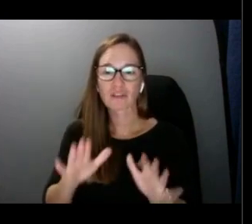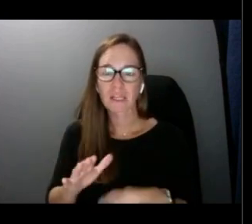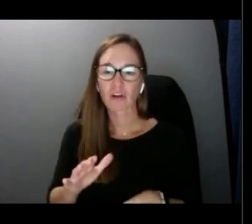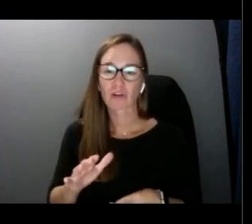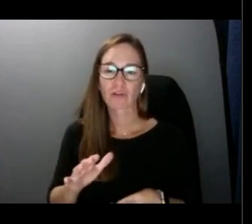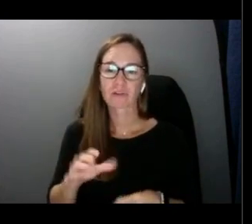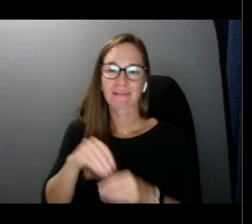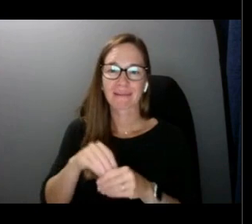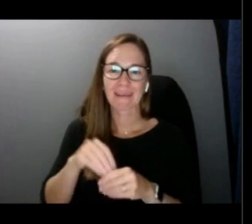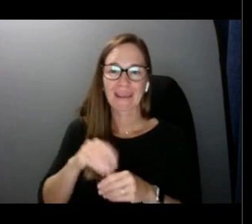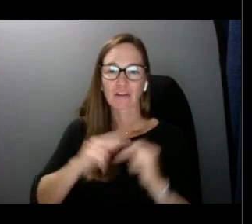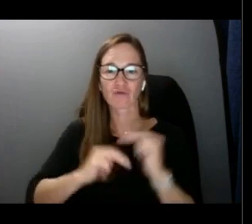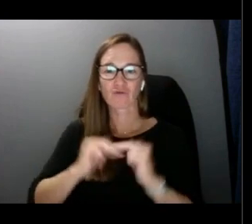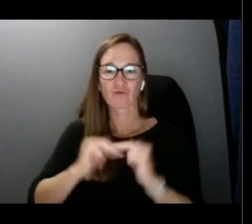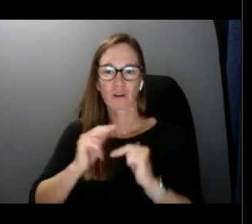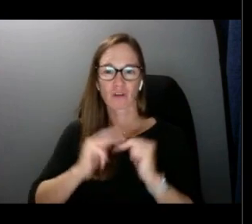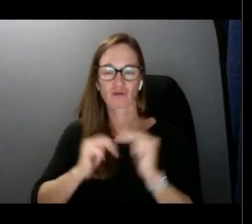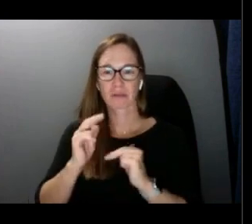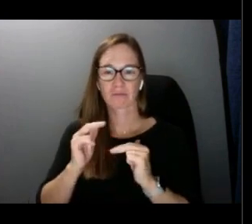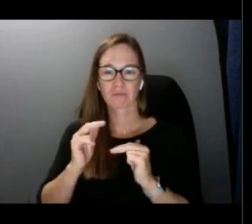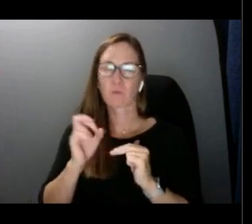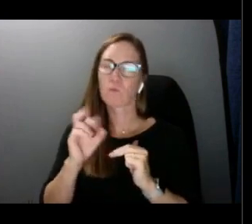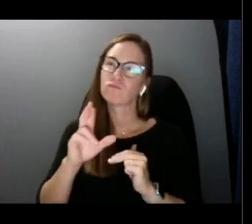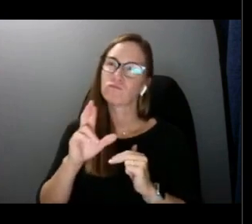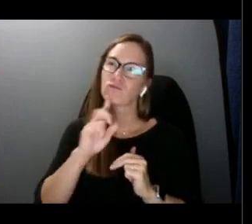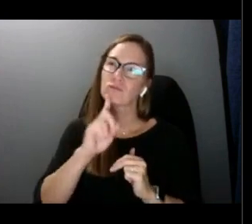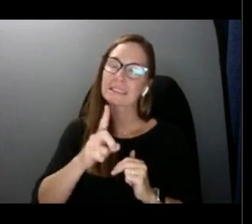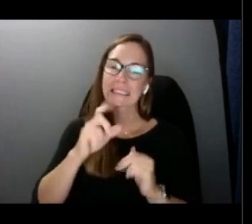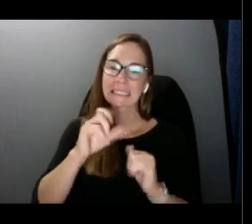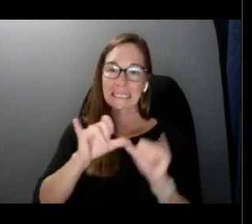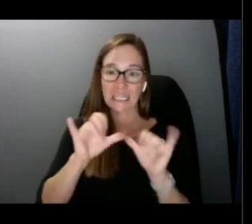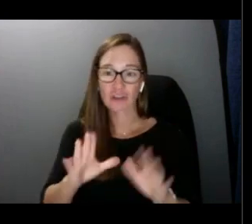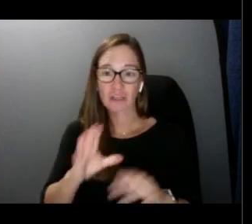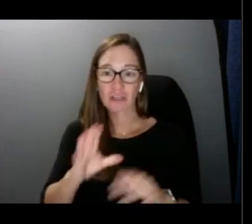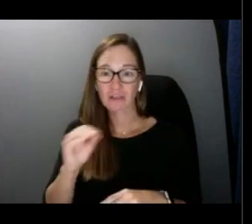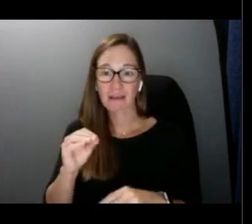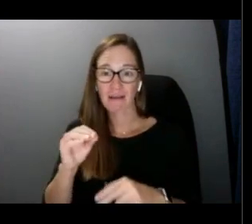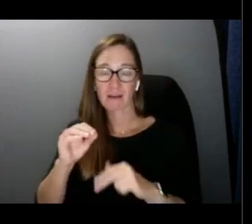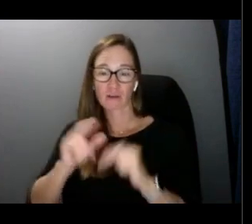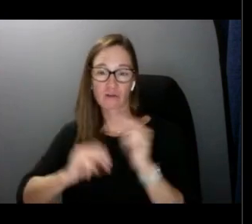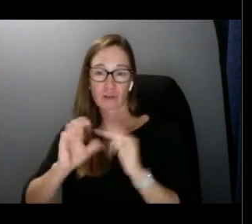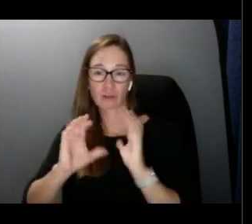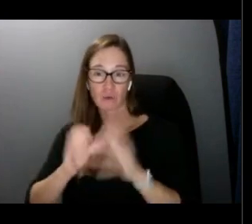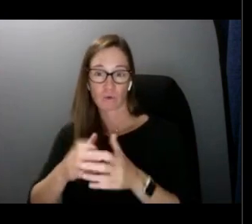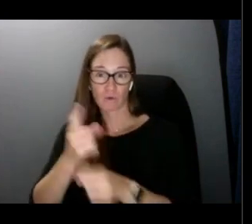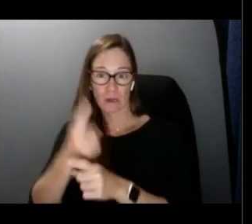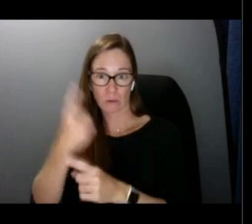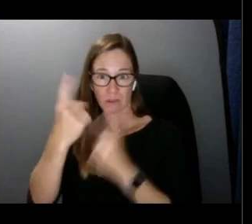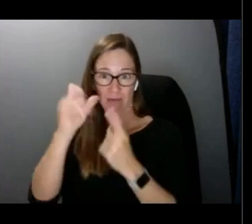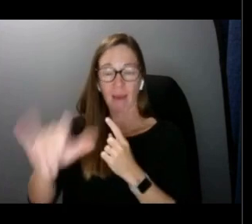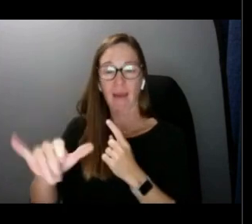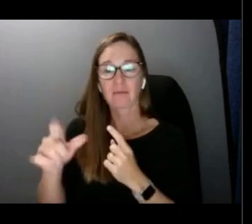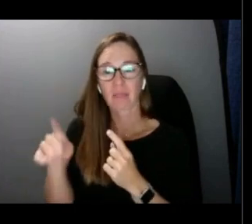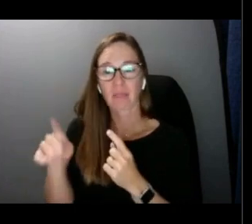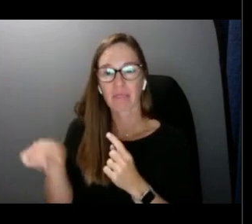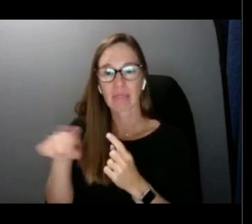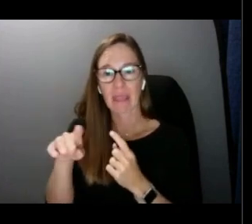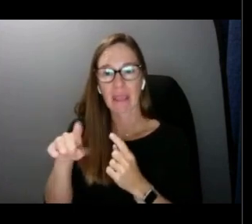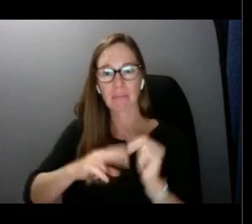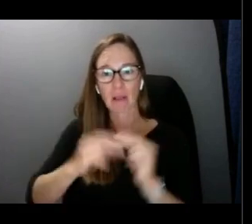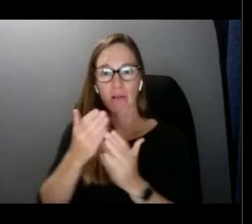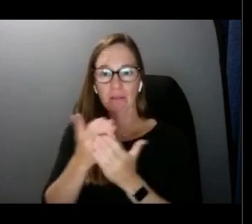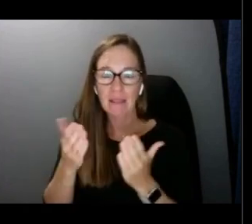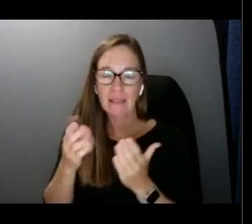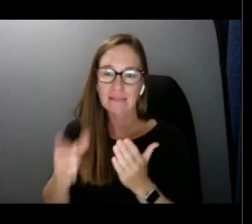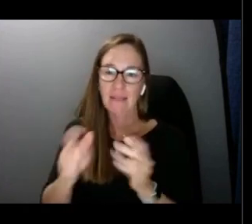engineers and construction. Well, really, engineers and construction groups, right? They build things,